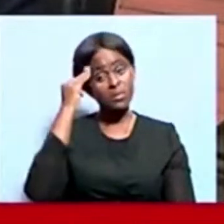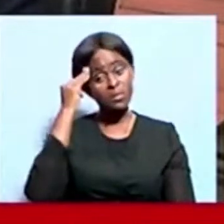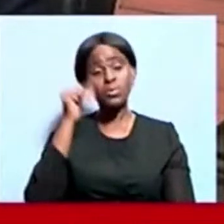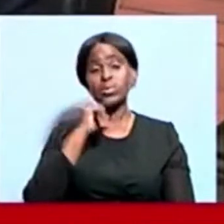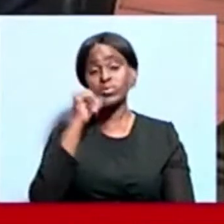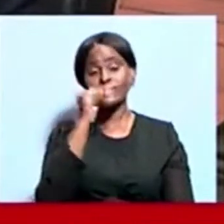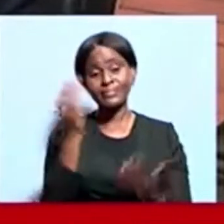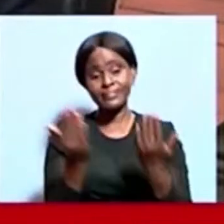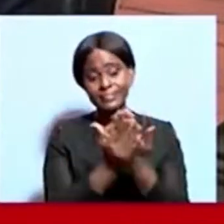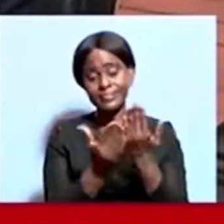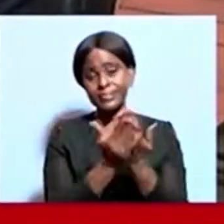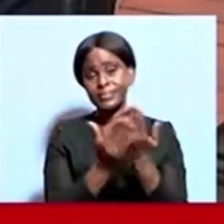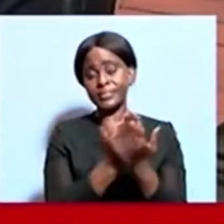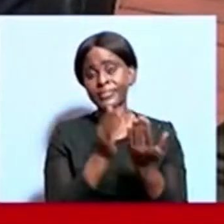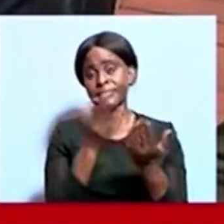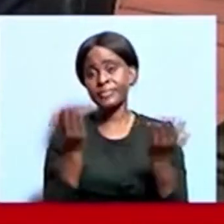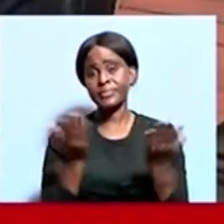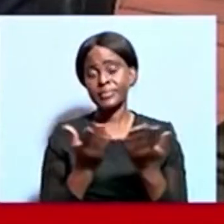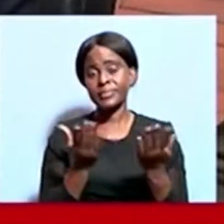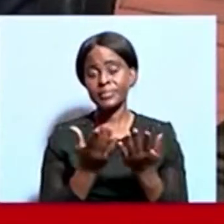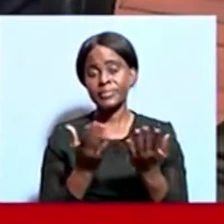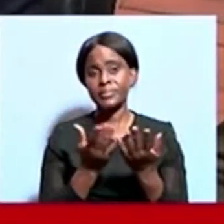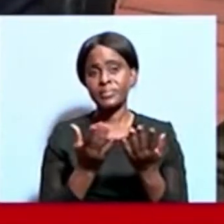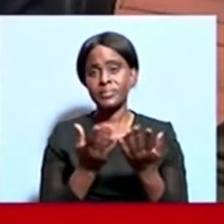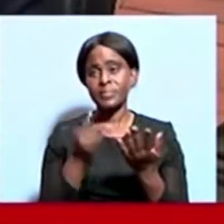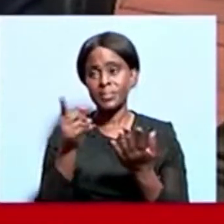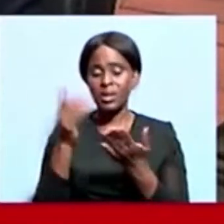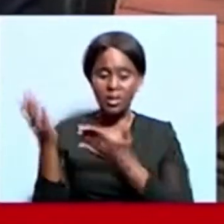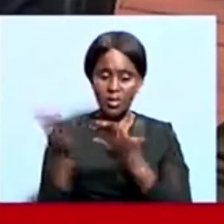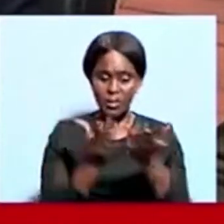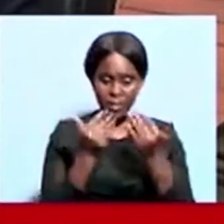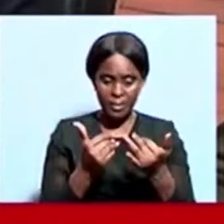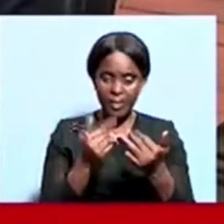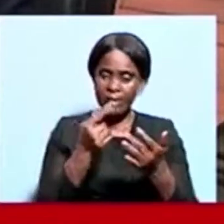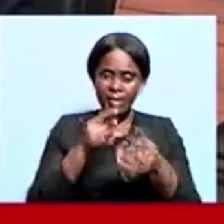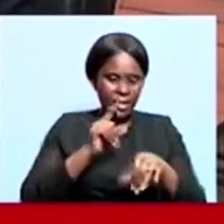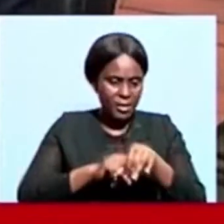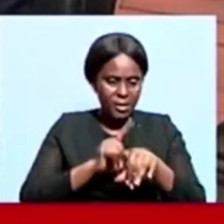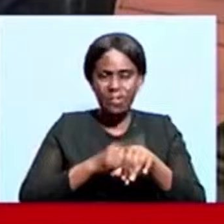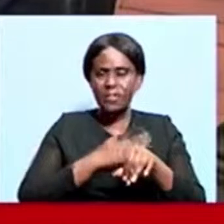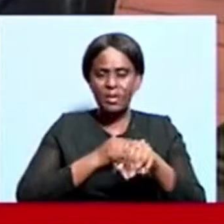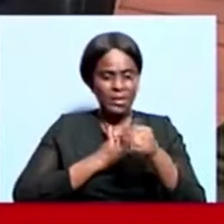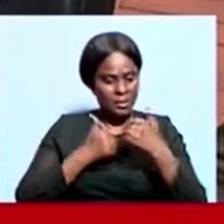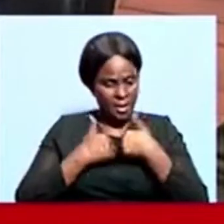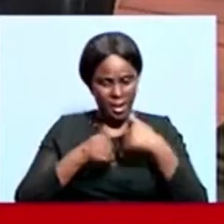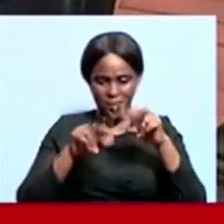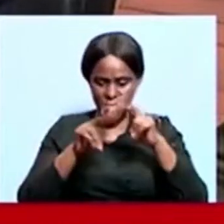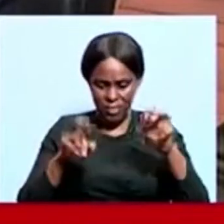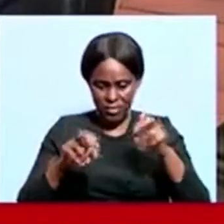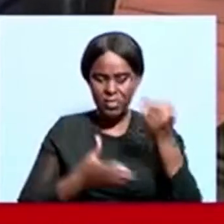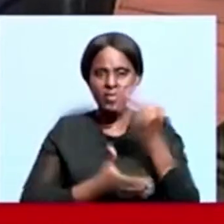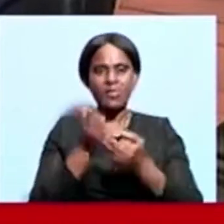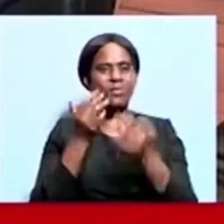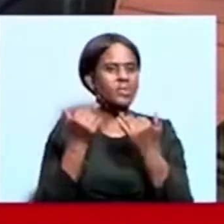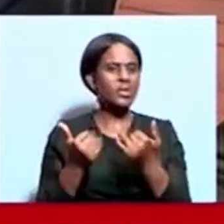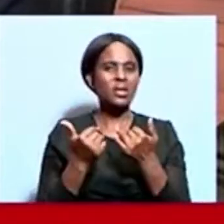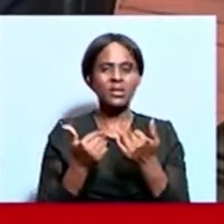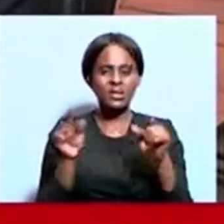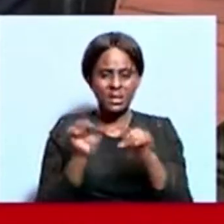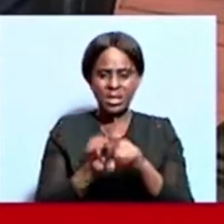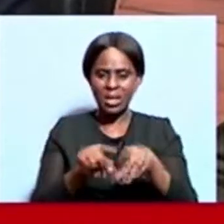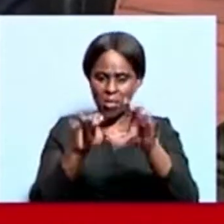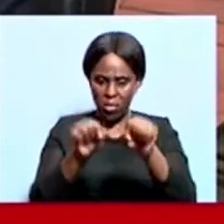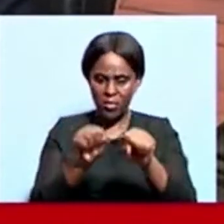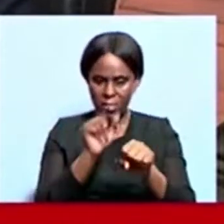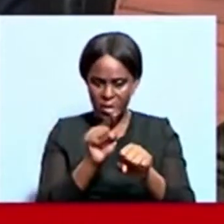attach these as appendices. You are bringing now. What time do I have to verify the forms now and confirm